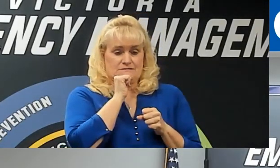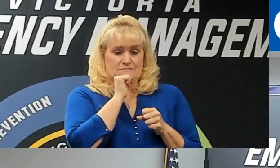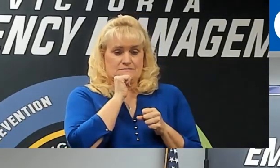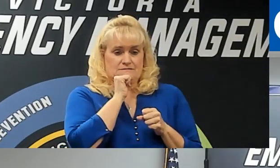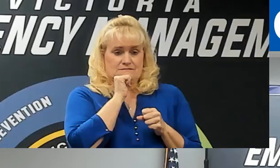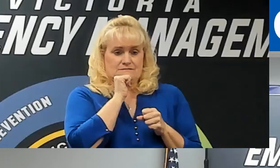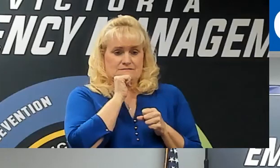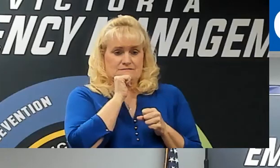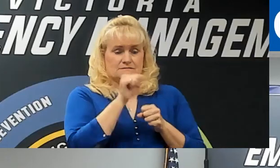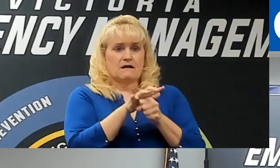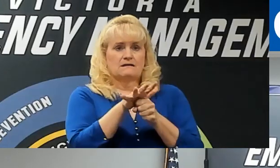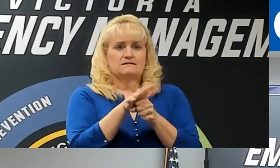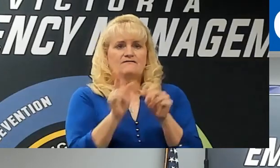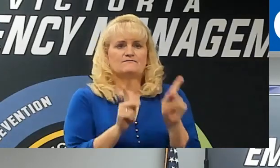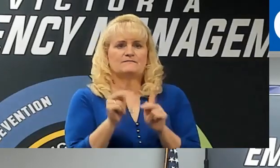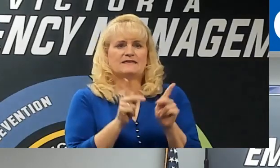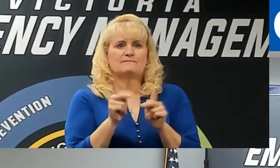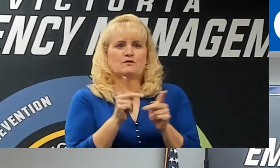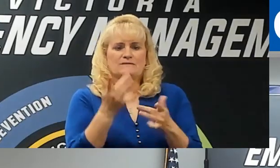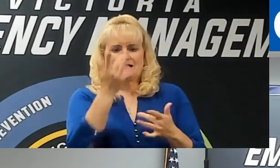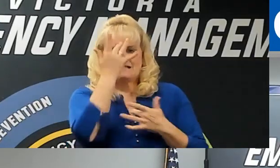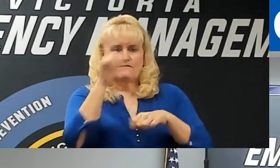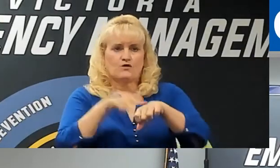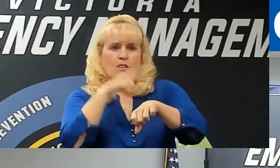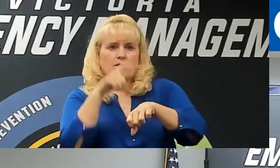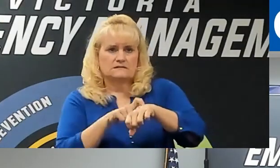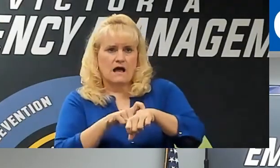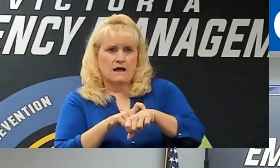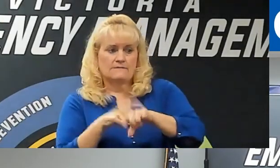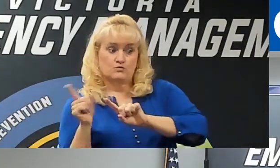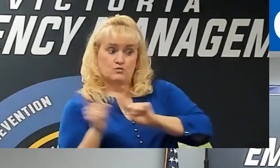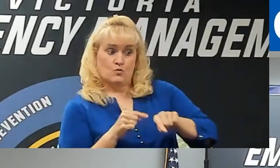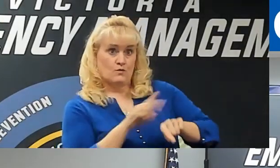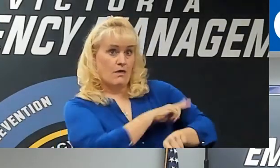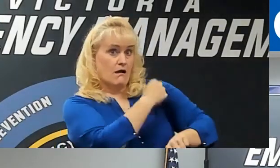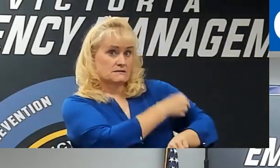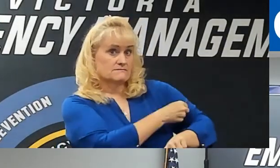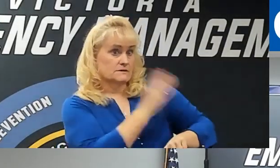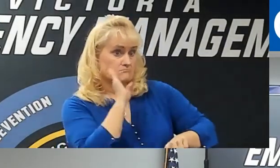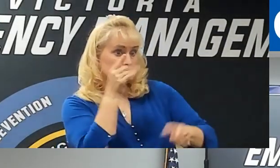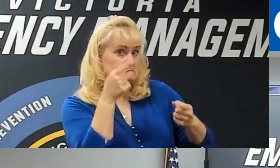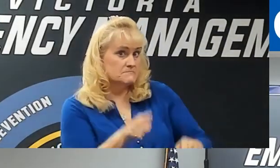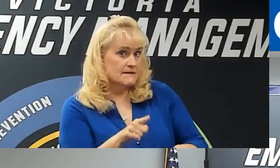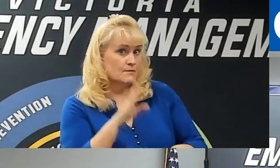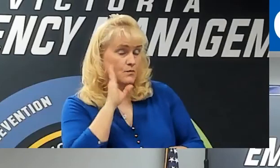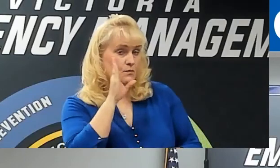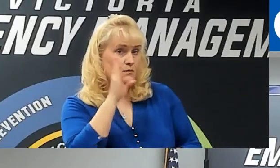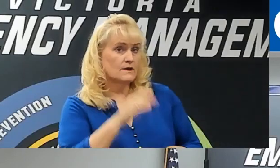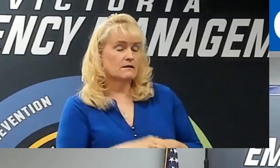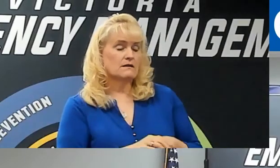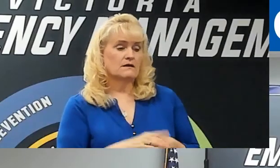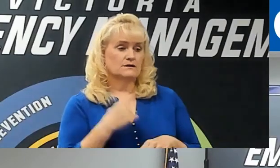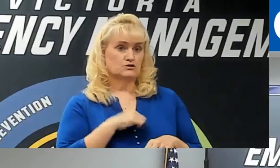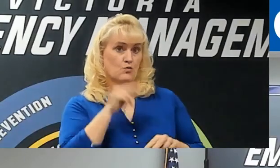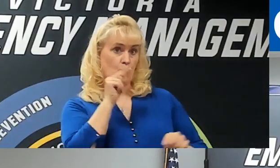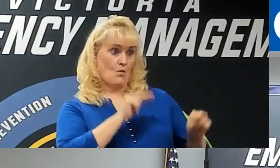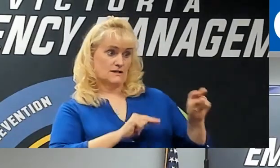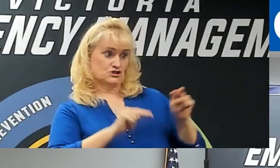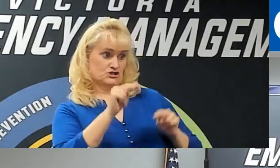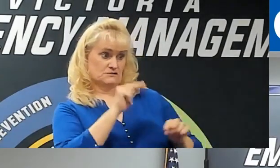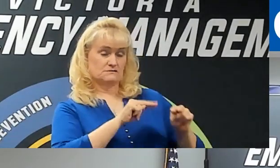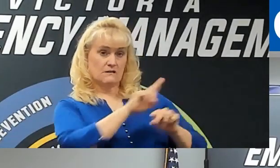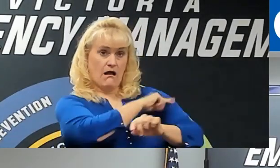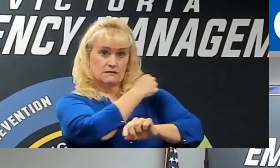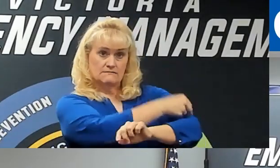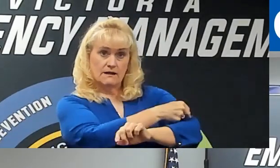to really end up in the hospital yet. So we're watching those numbers closely. A surge in our hospitals is one of the things that we fear the most